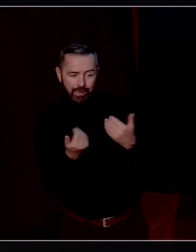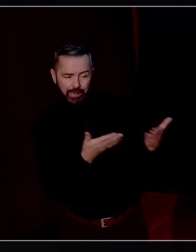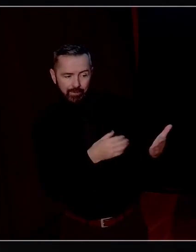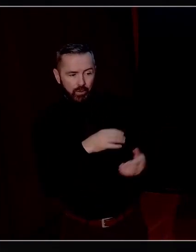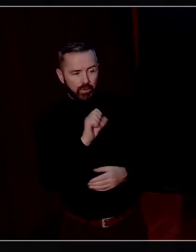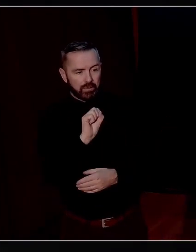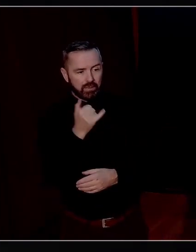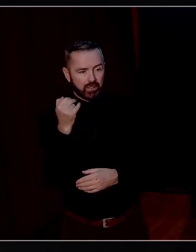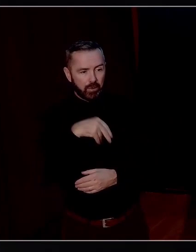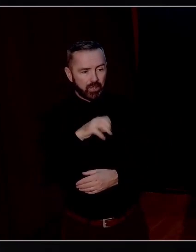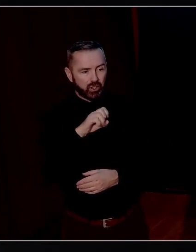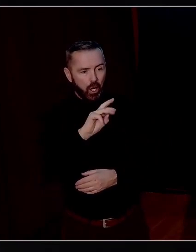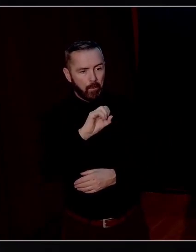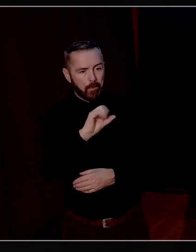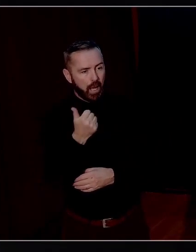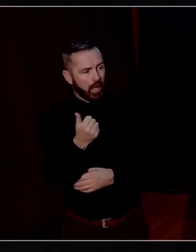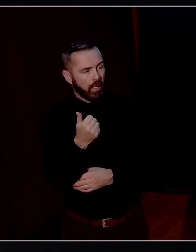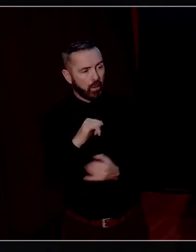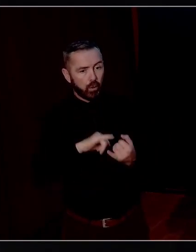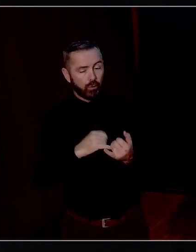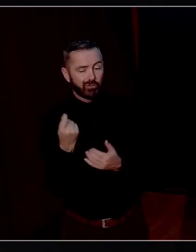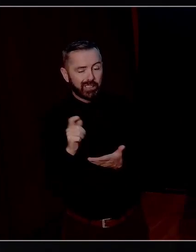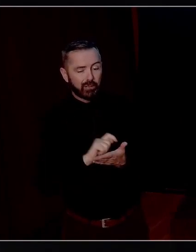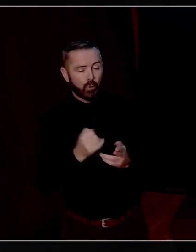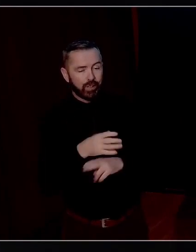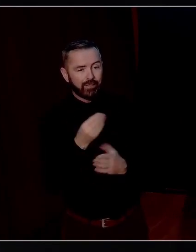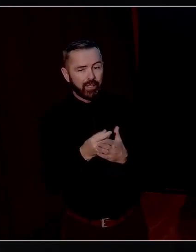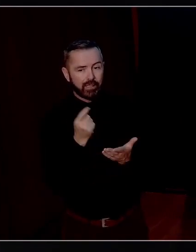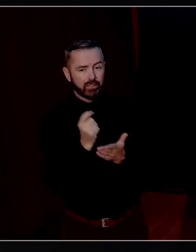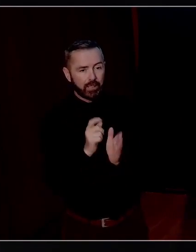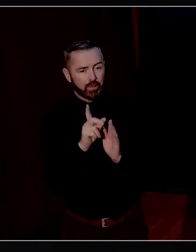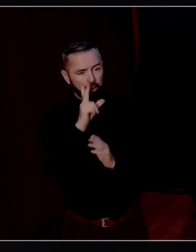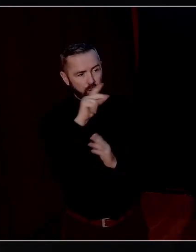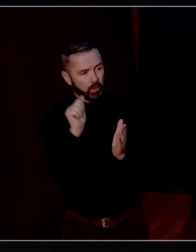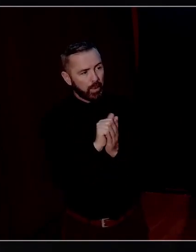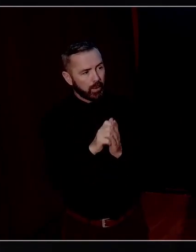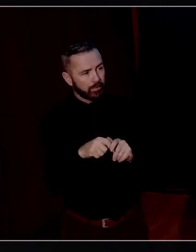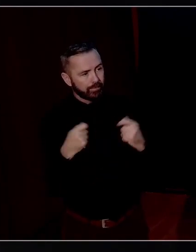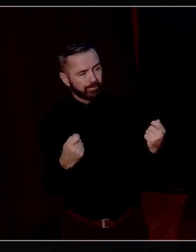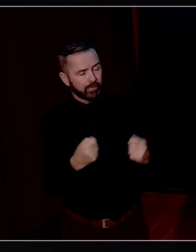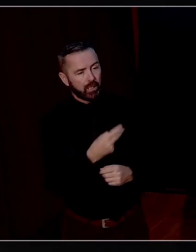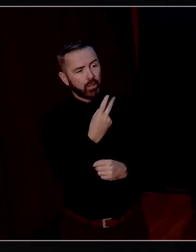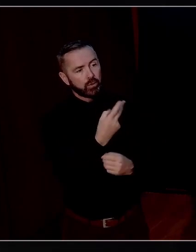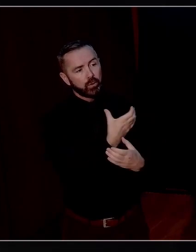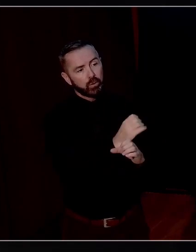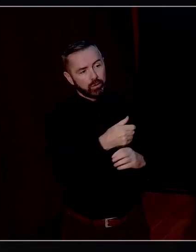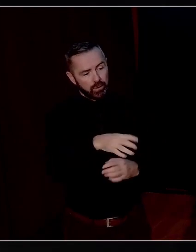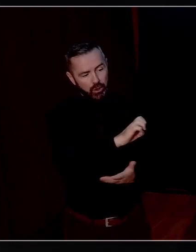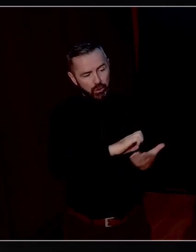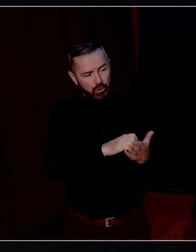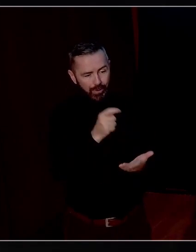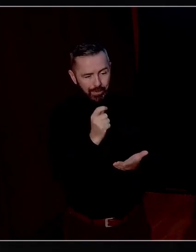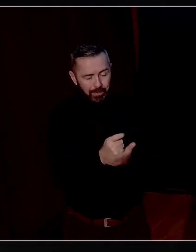Simon Sharma, the historian who wrote recently in the Financial Times that the two countries in Europe who have best